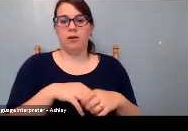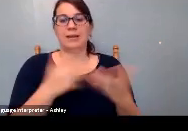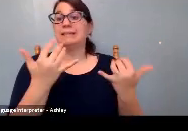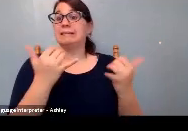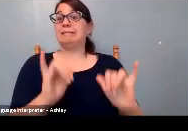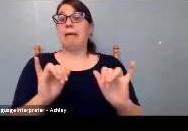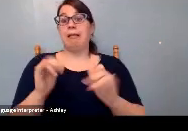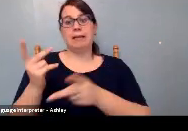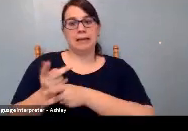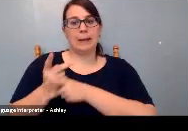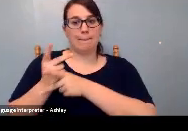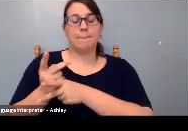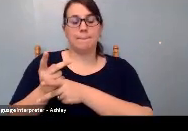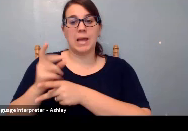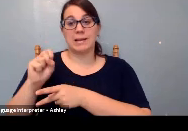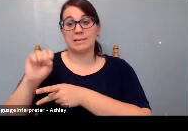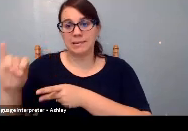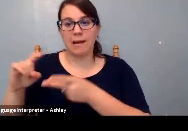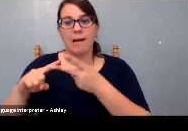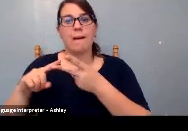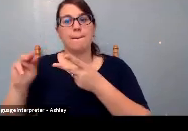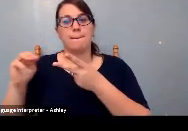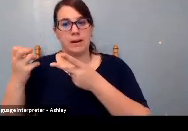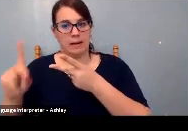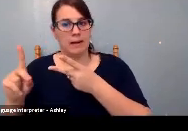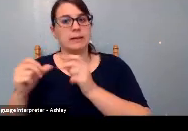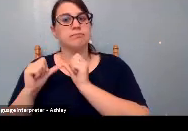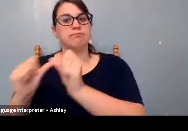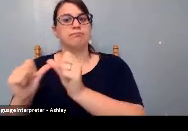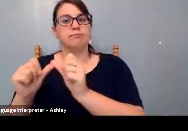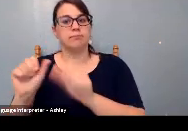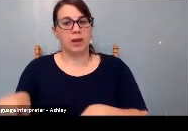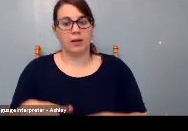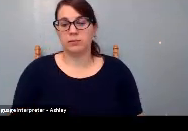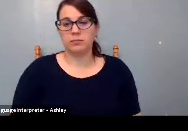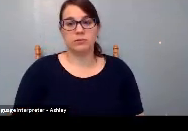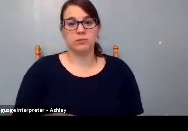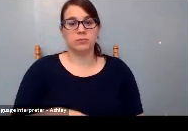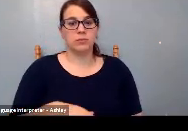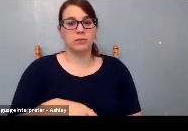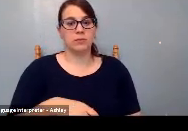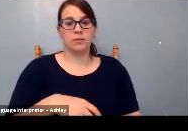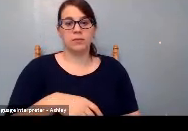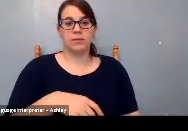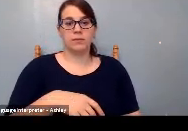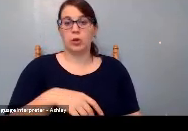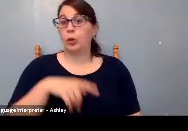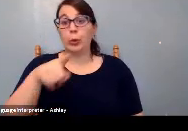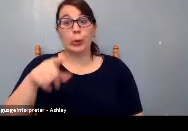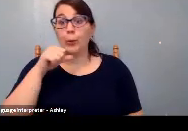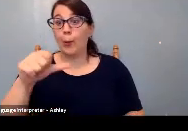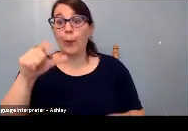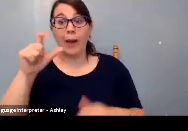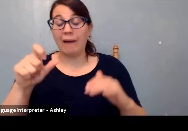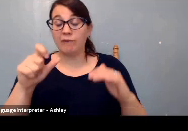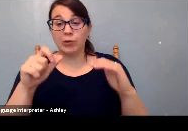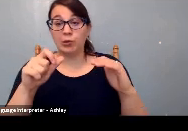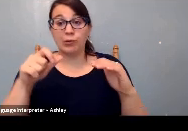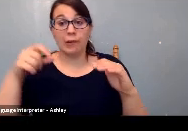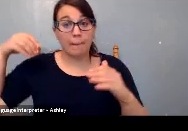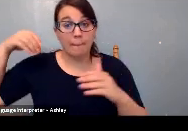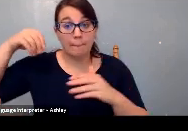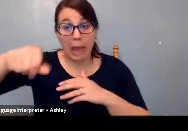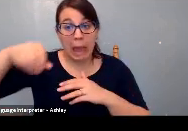like SSI and Medicaid. They avoid having to spend down their monies in order to stay below that $2,000